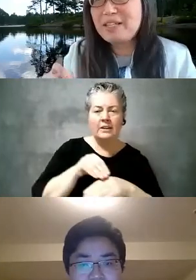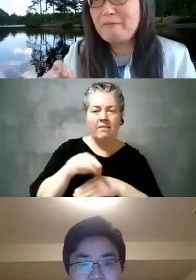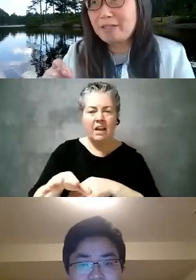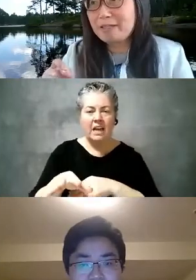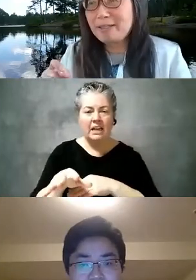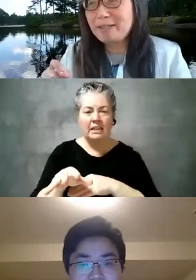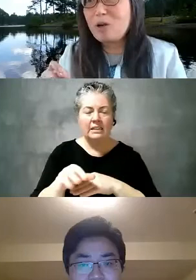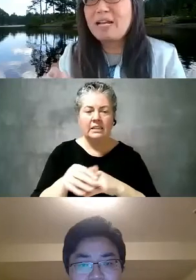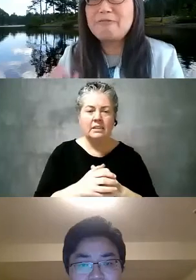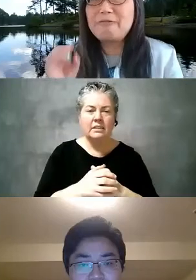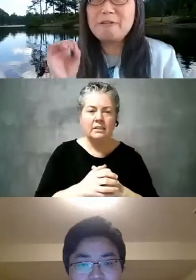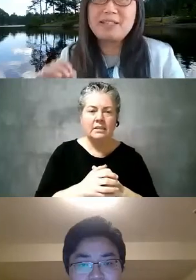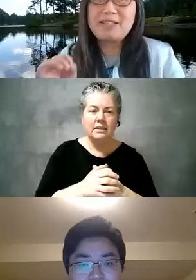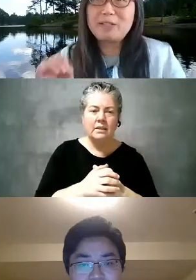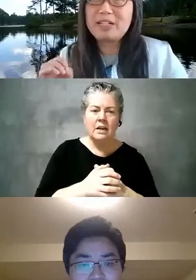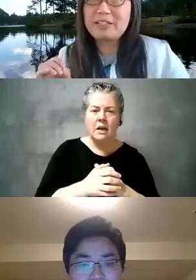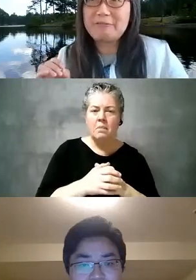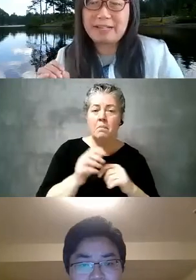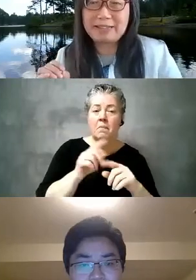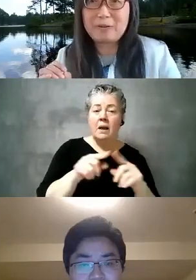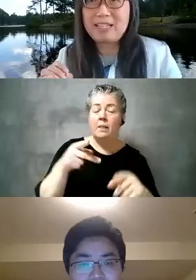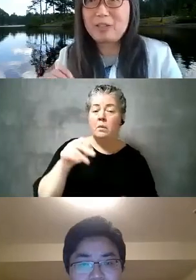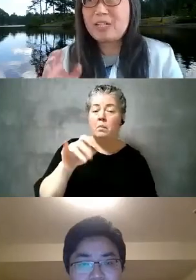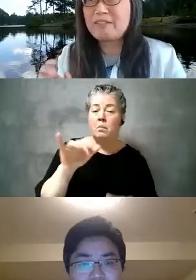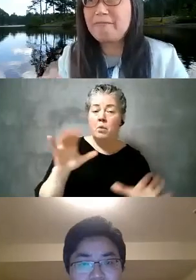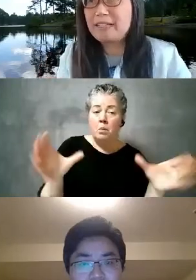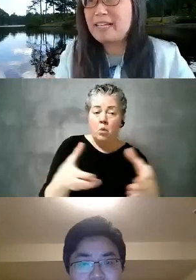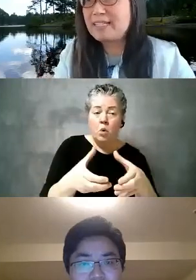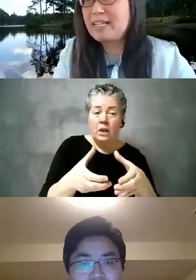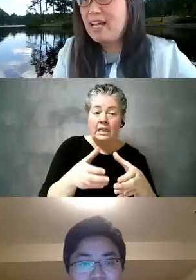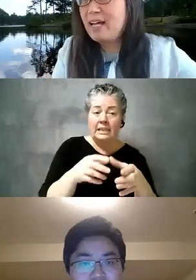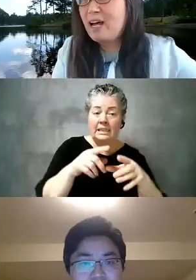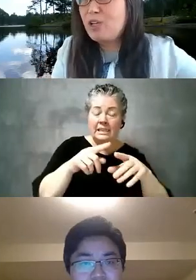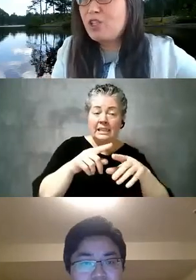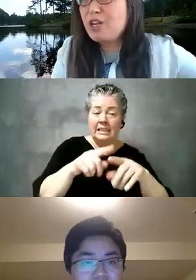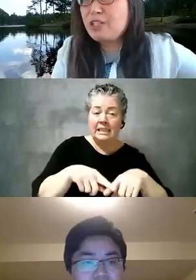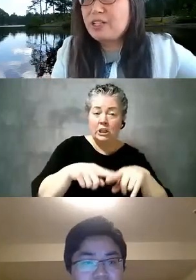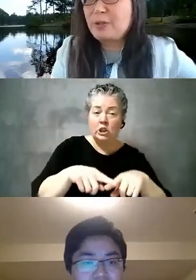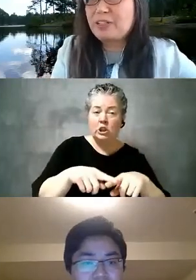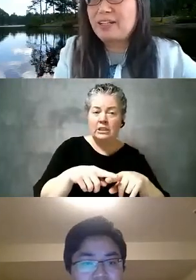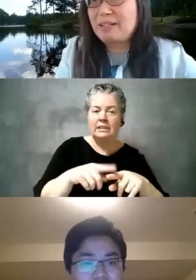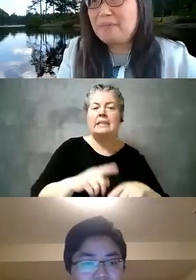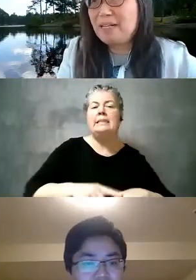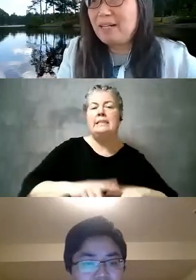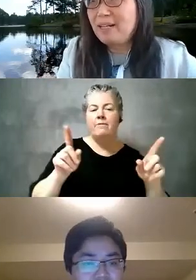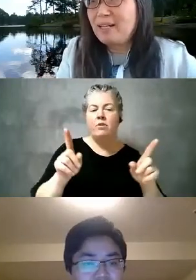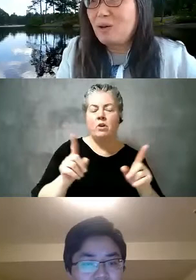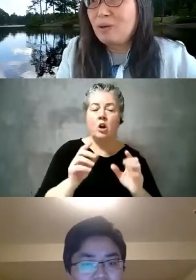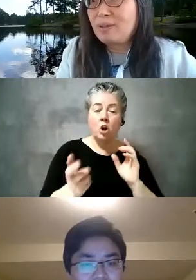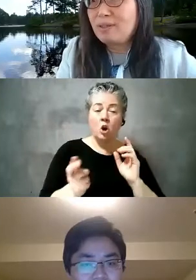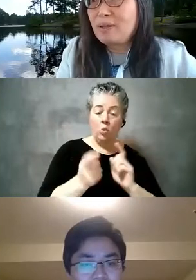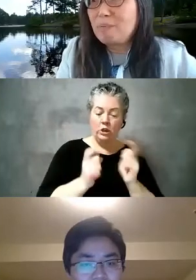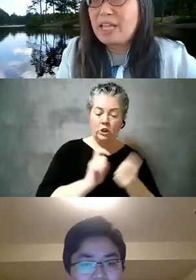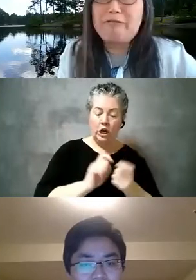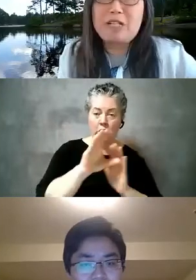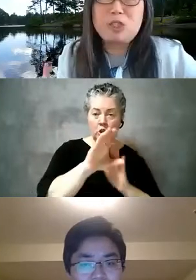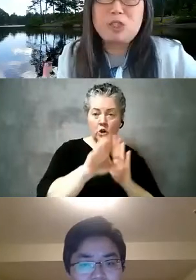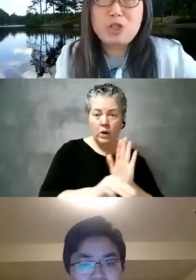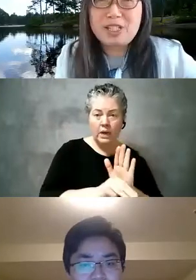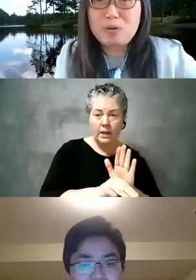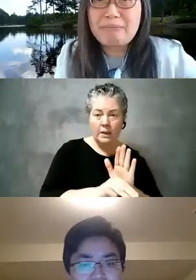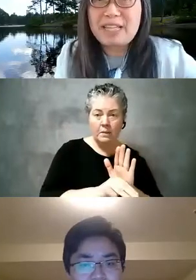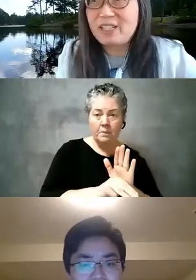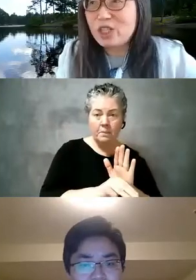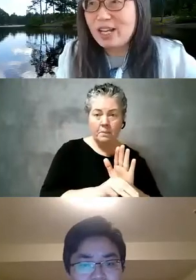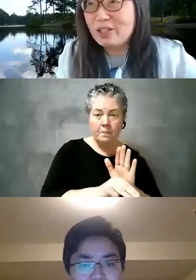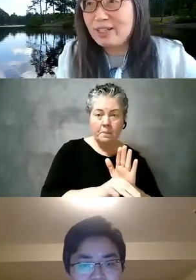mean difference. So let's focus on the direct effect, right? The direct effect is we change the curriculum, but if